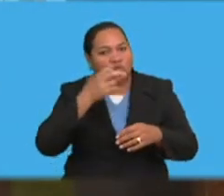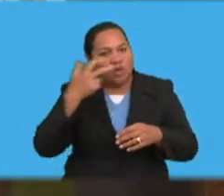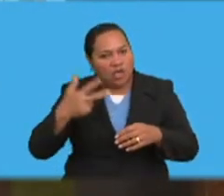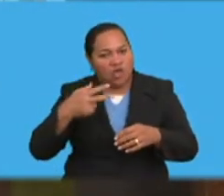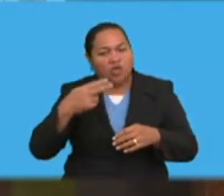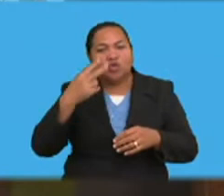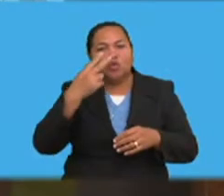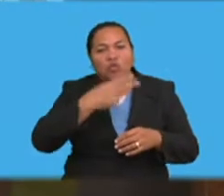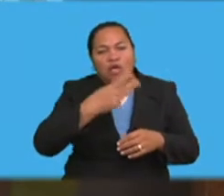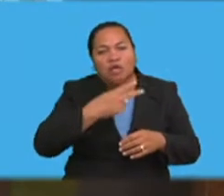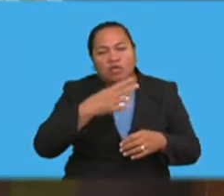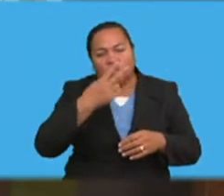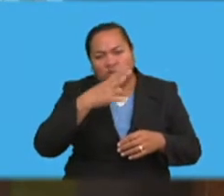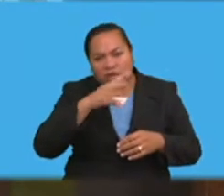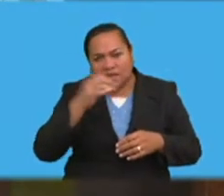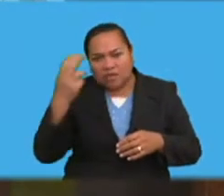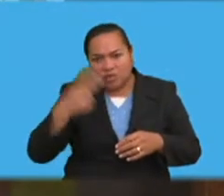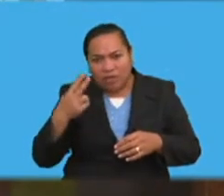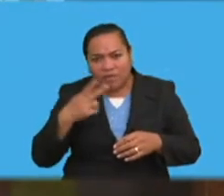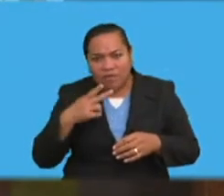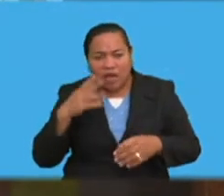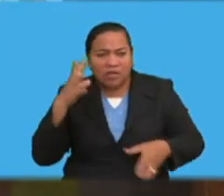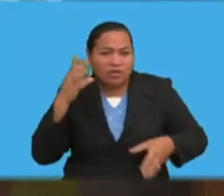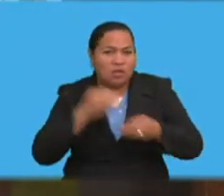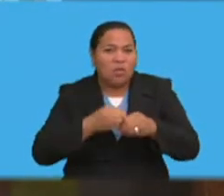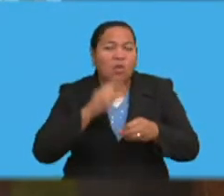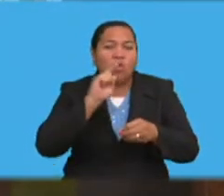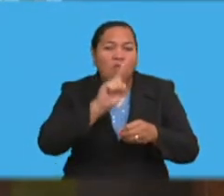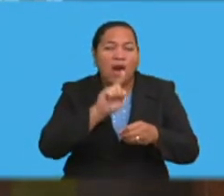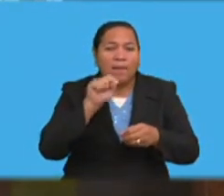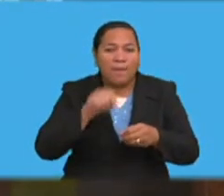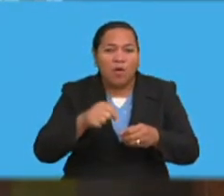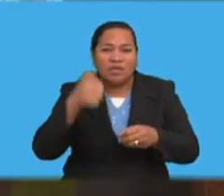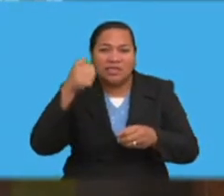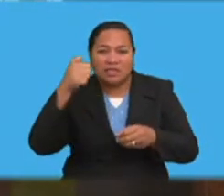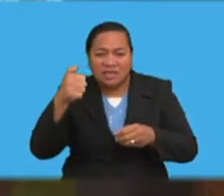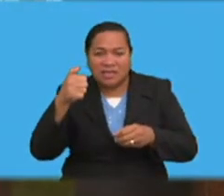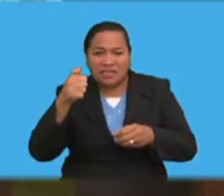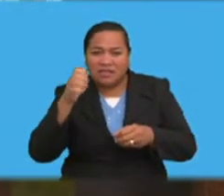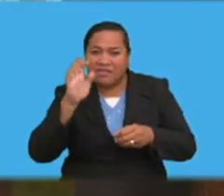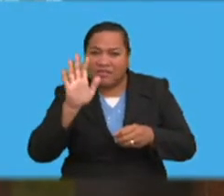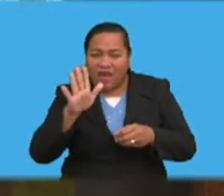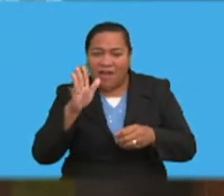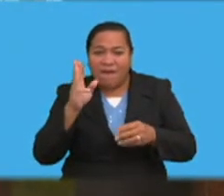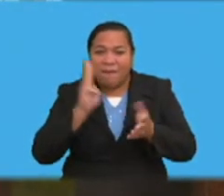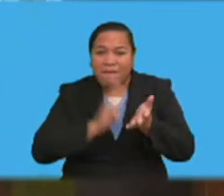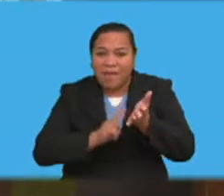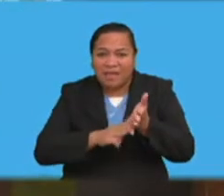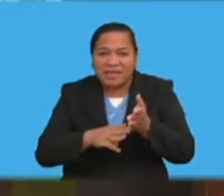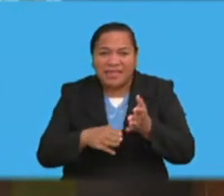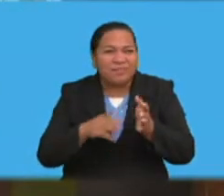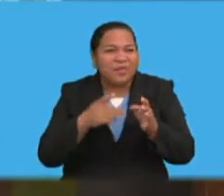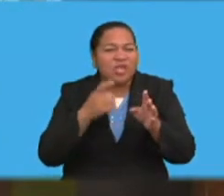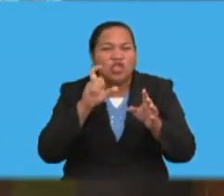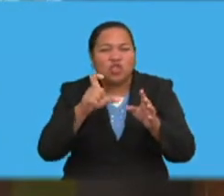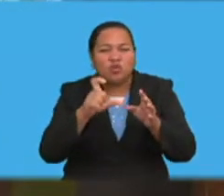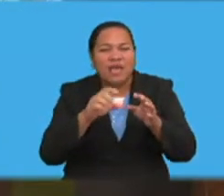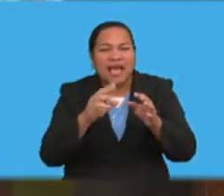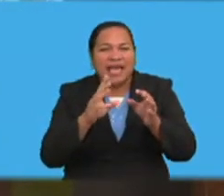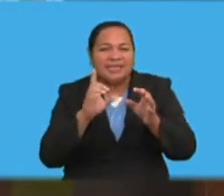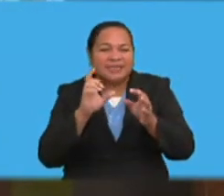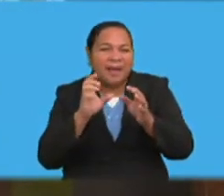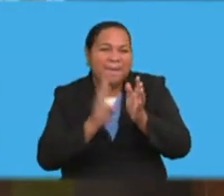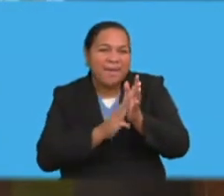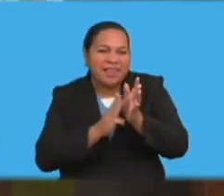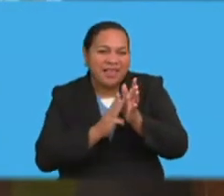where a total of 1.65 million cubic meters of sediment was dredged,